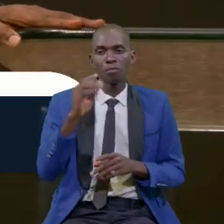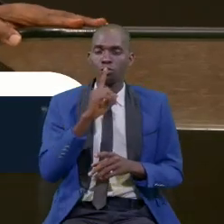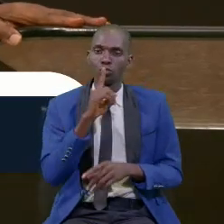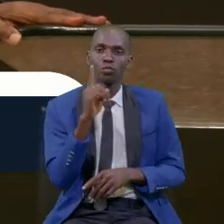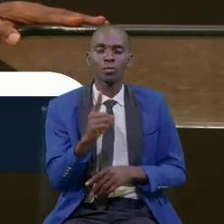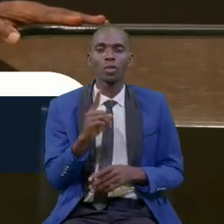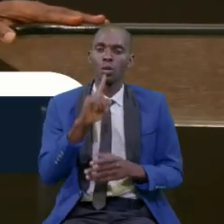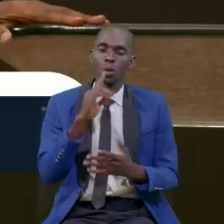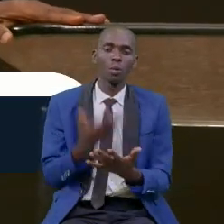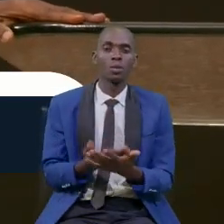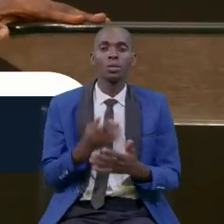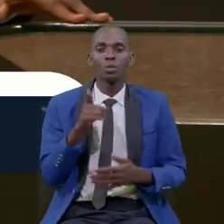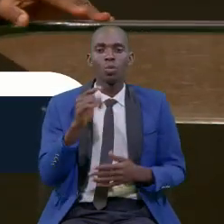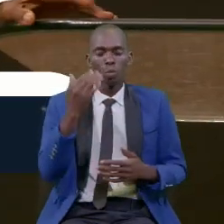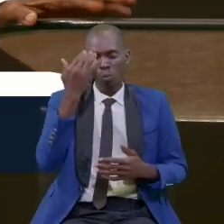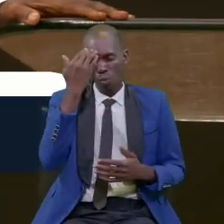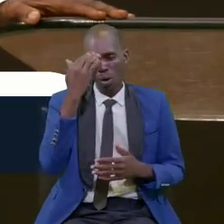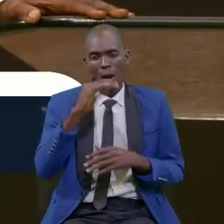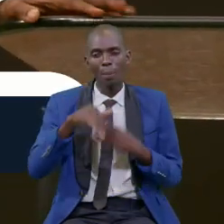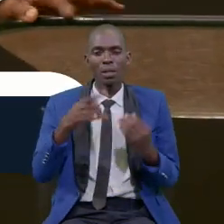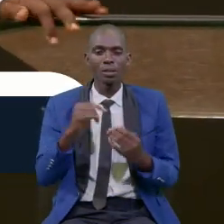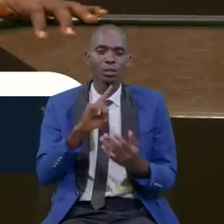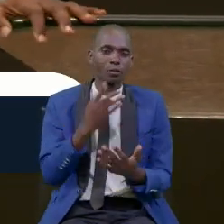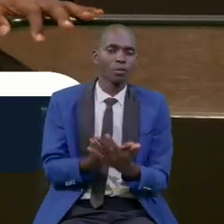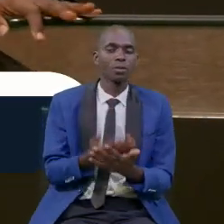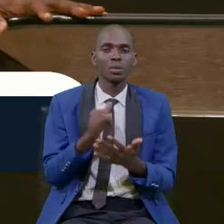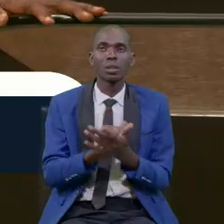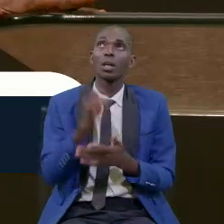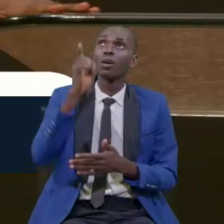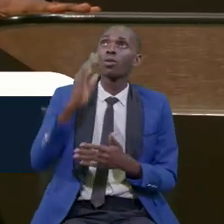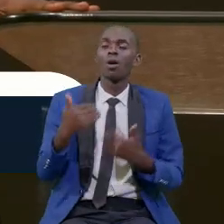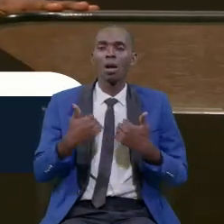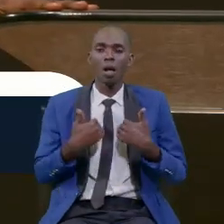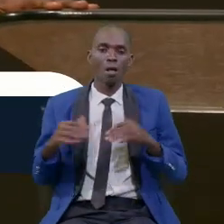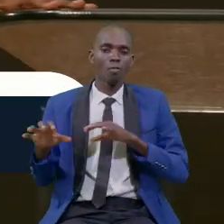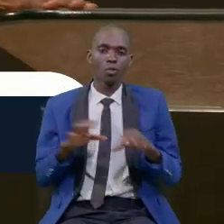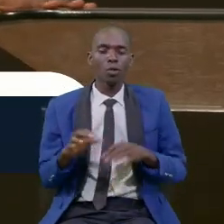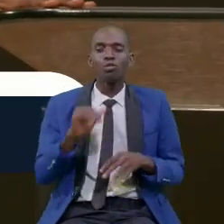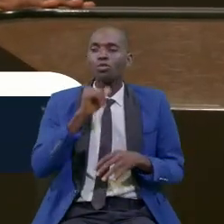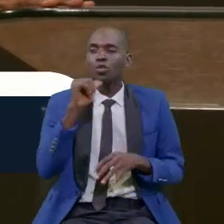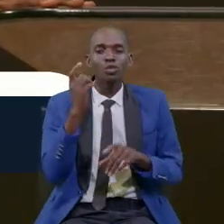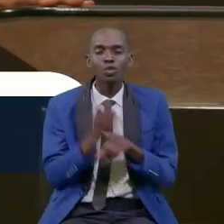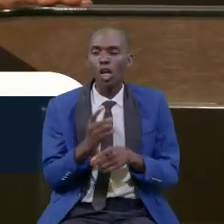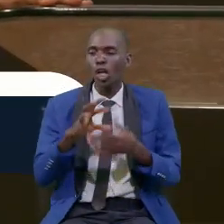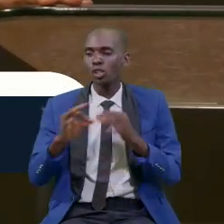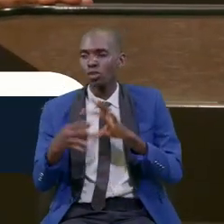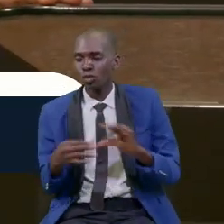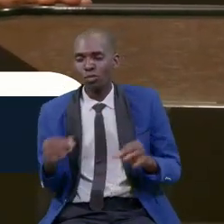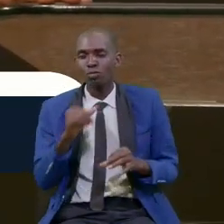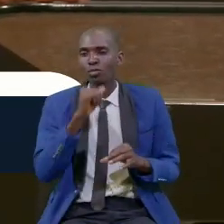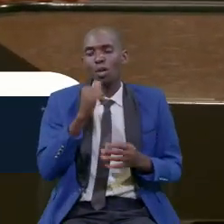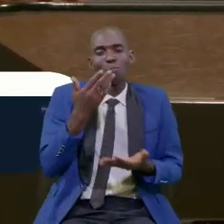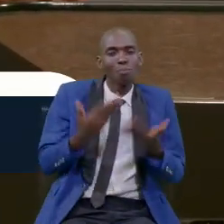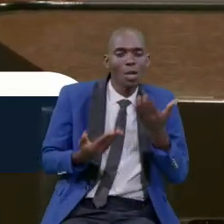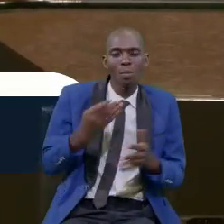She had some facts about what God had done. They were not just stories, they were not hypotheses, they were real facts of